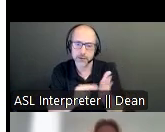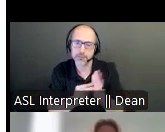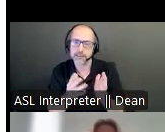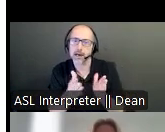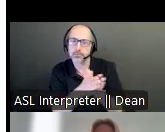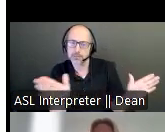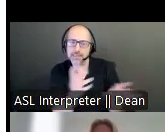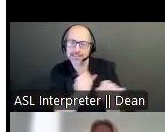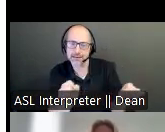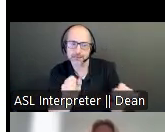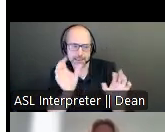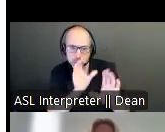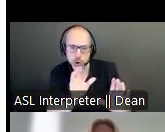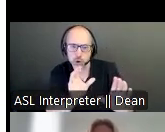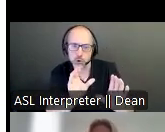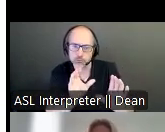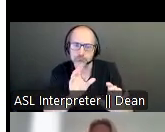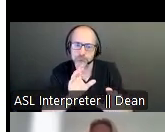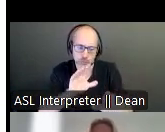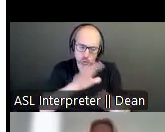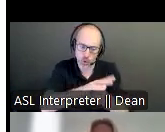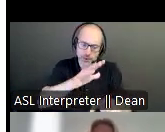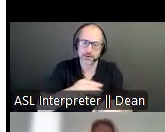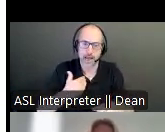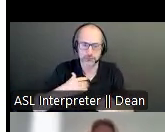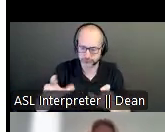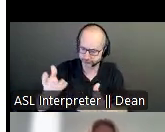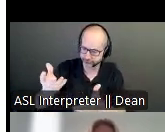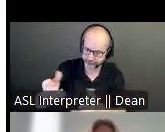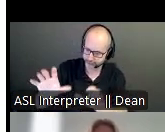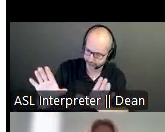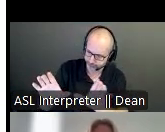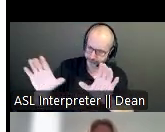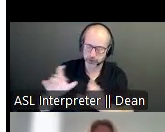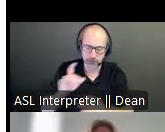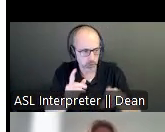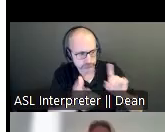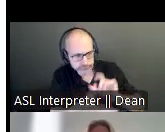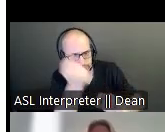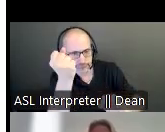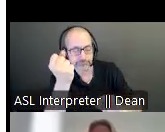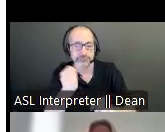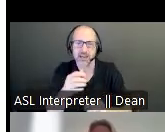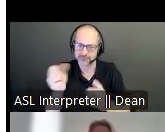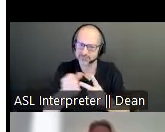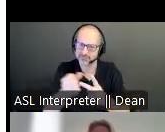warrants. And again, I will talk a little bit more about what that involves.